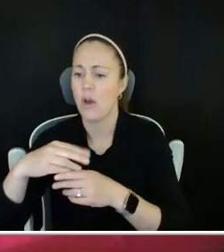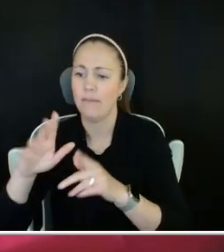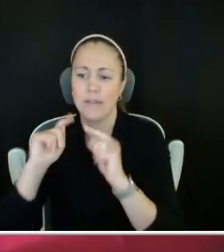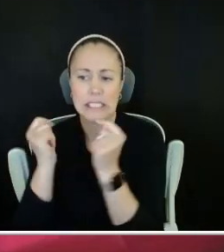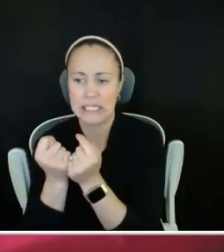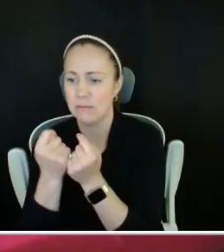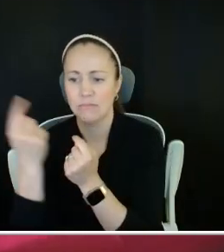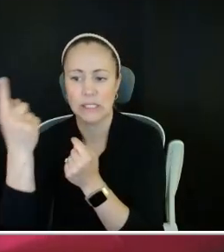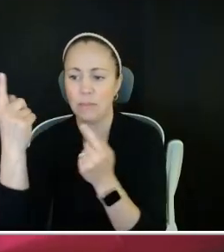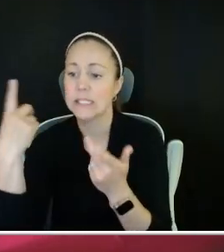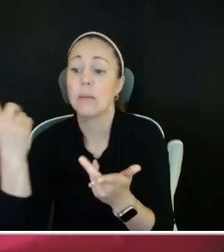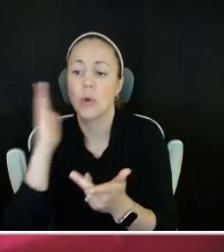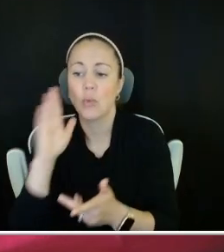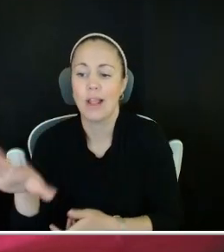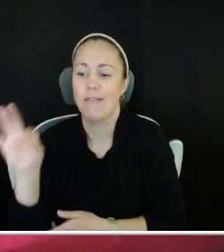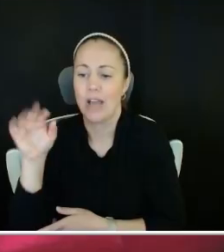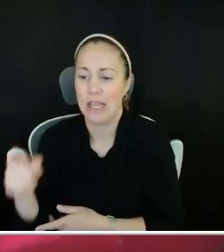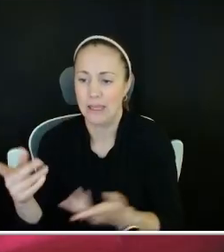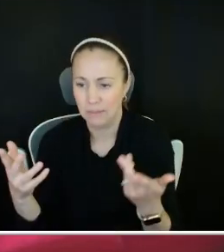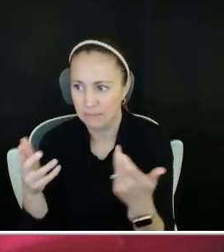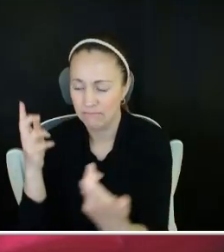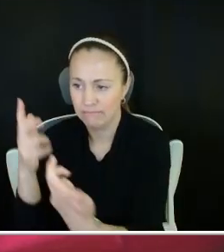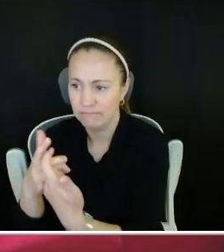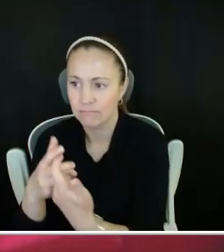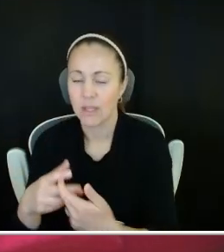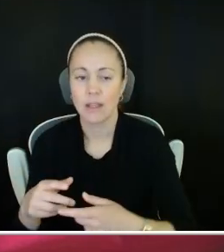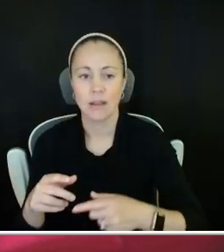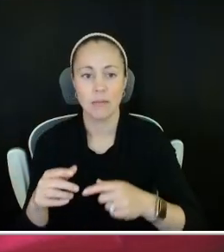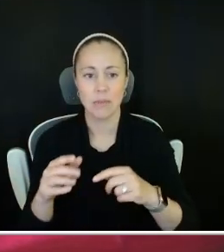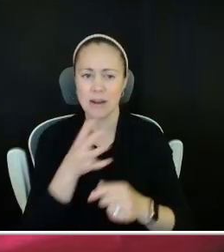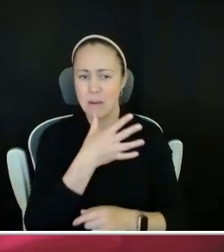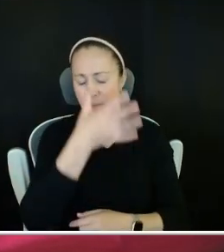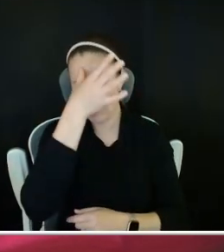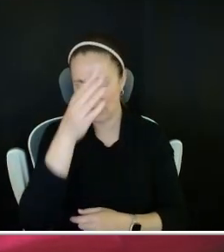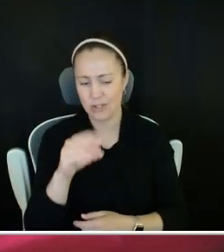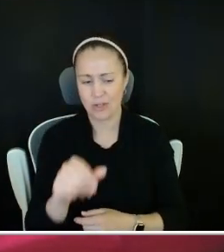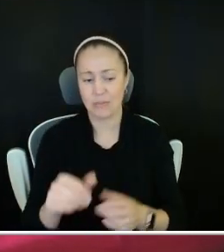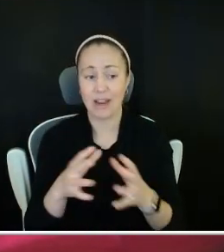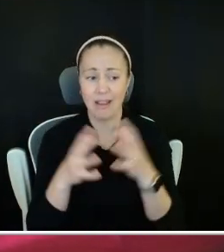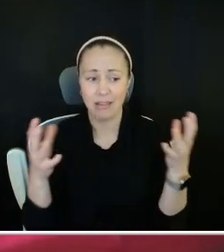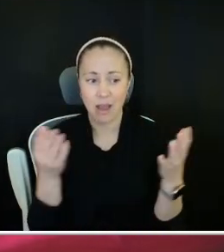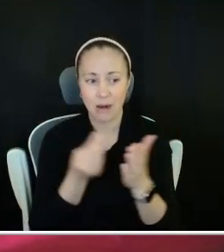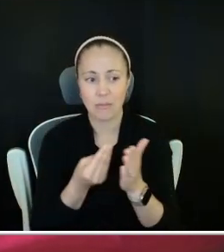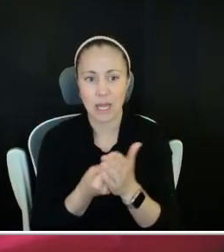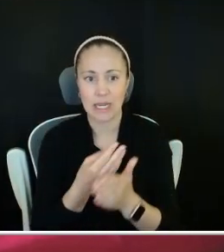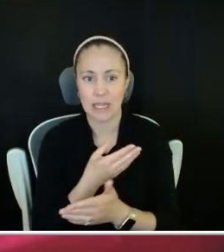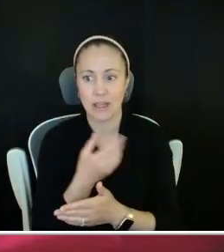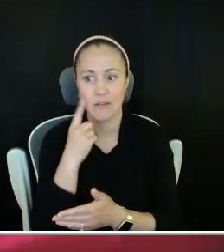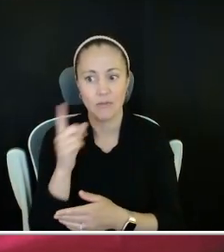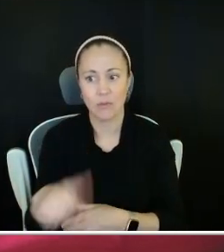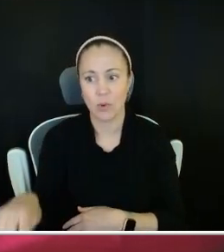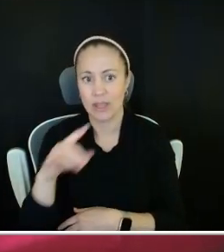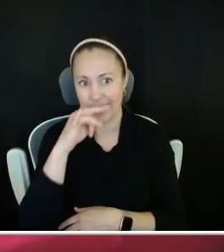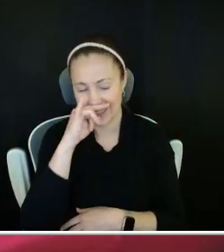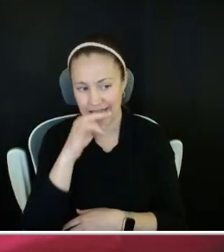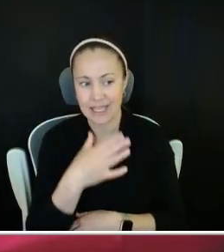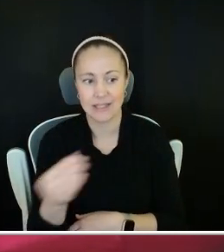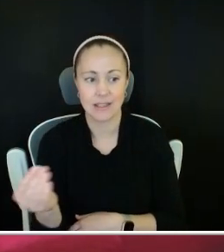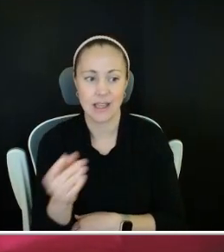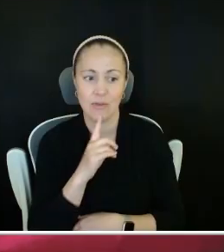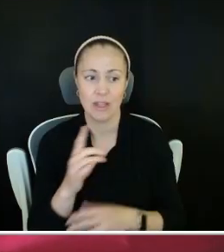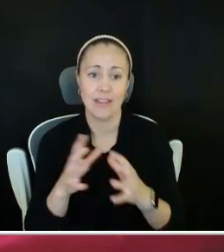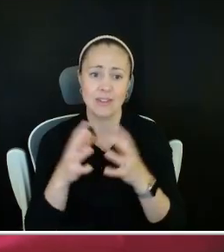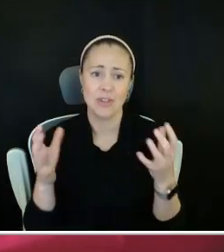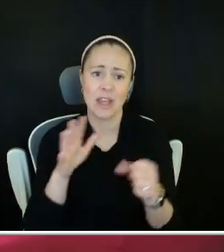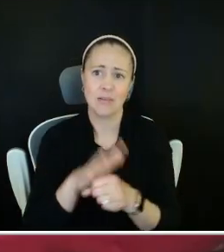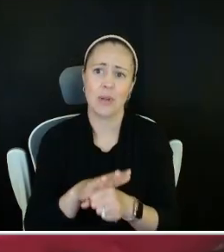And again, parents are spending a lot of money and for these kids, and there's a lot of pressure on